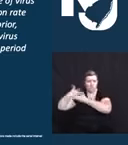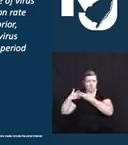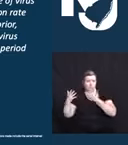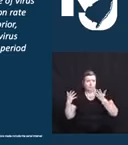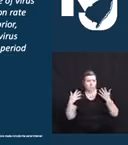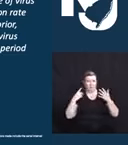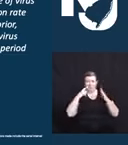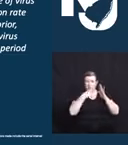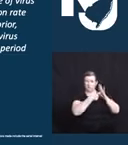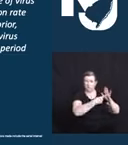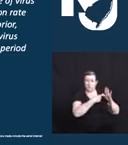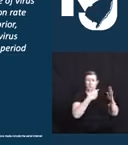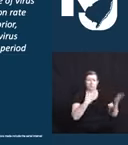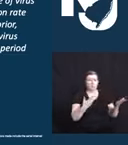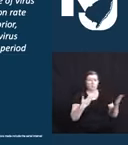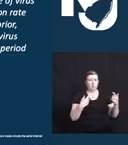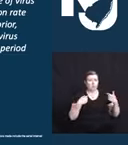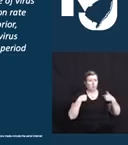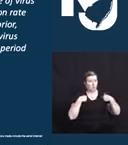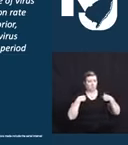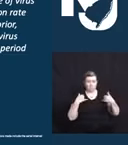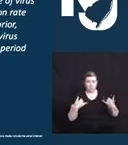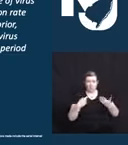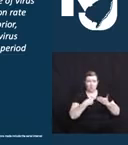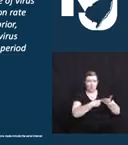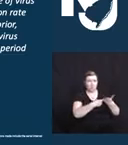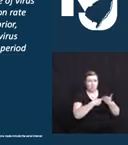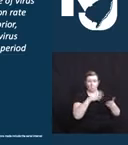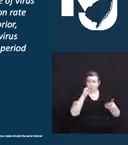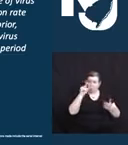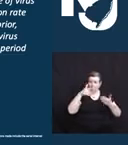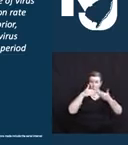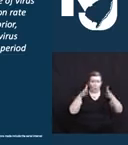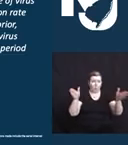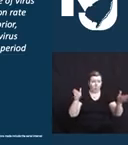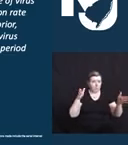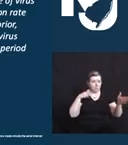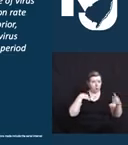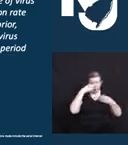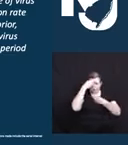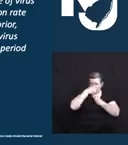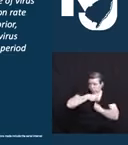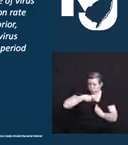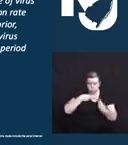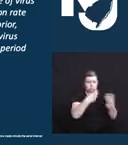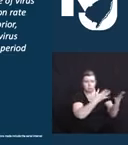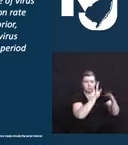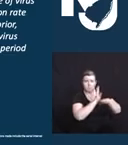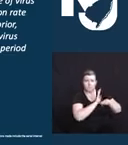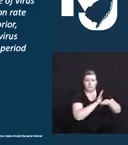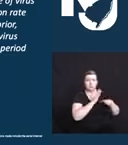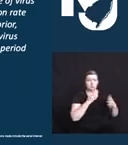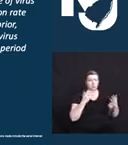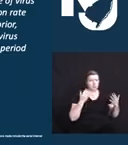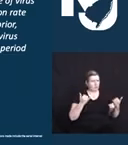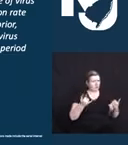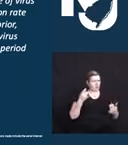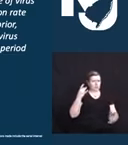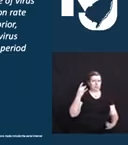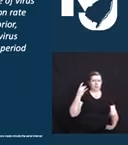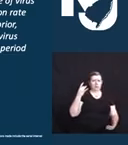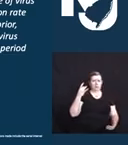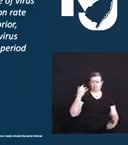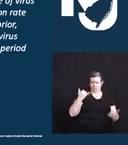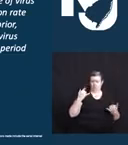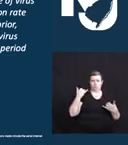guidance on malls. So here it is, Thursday the 18th. We've now signaled that a week from Monday,